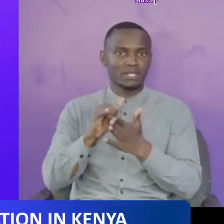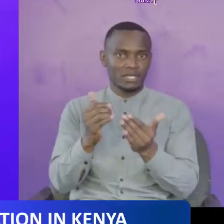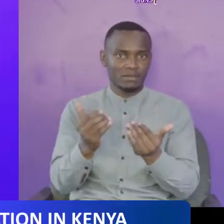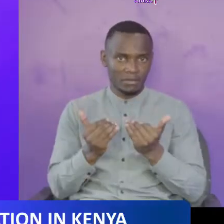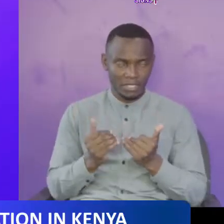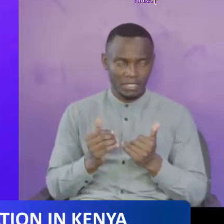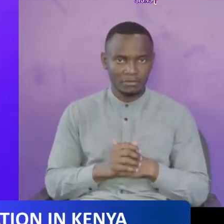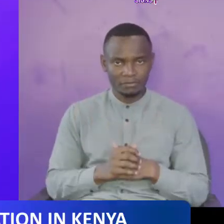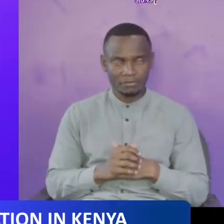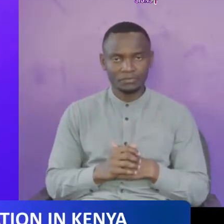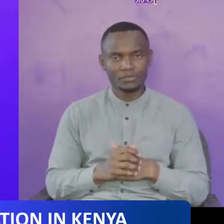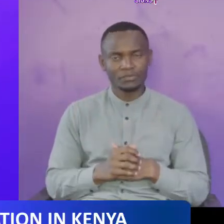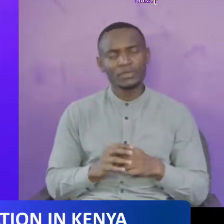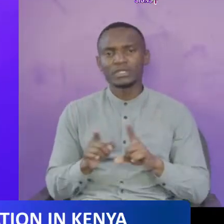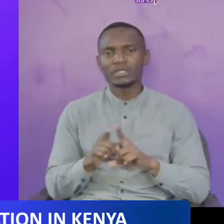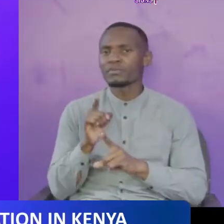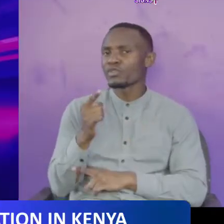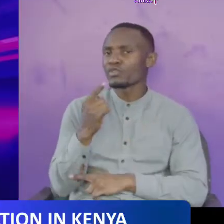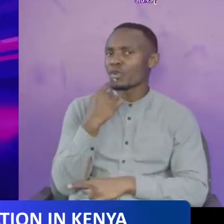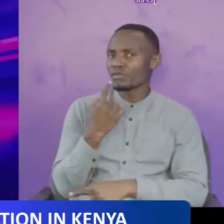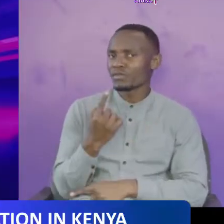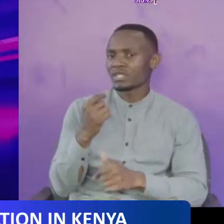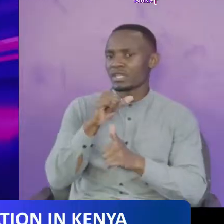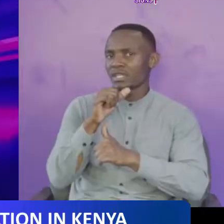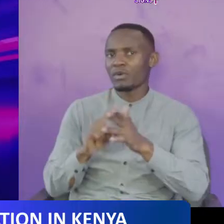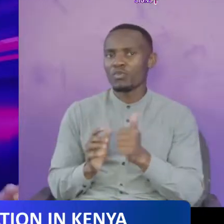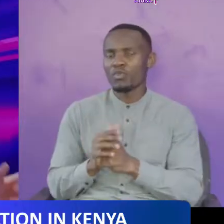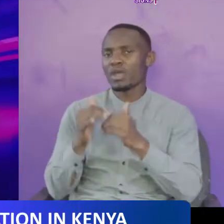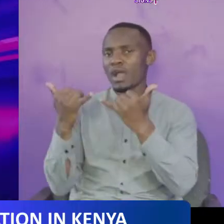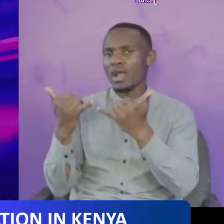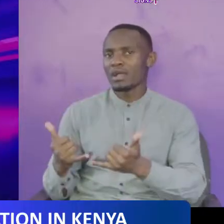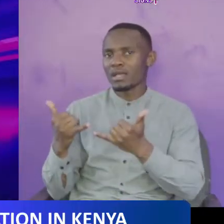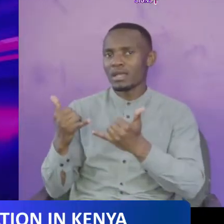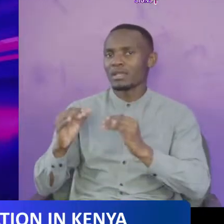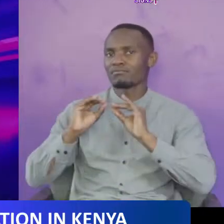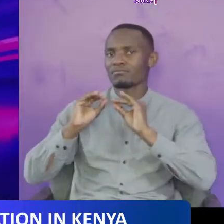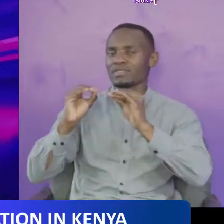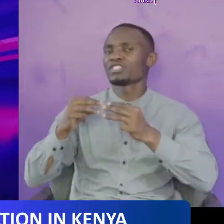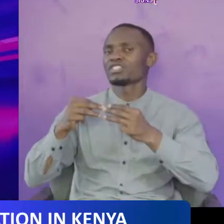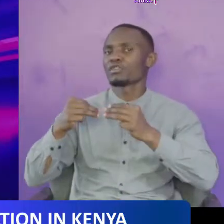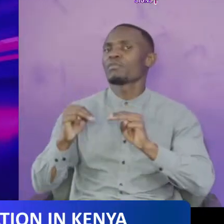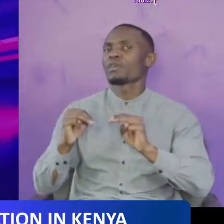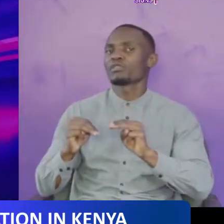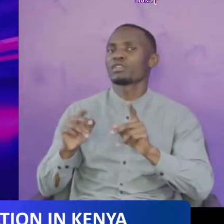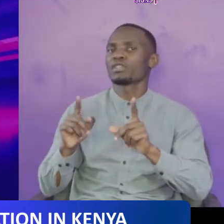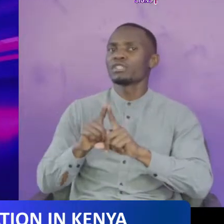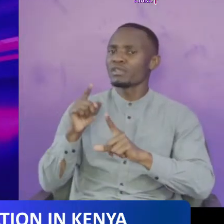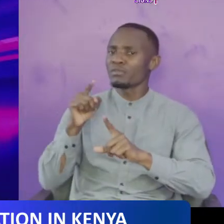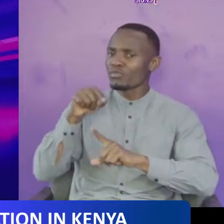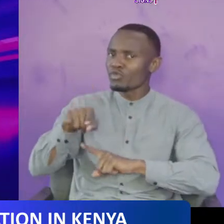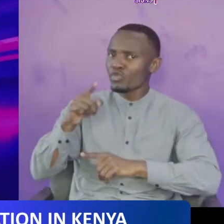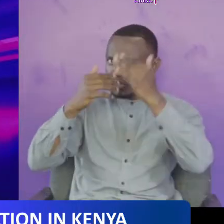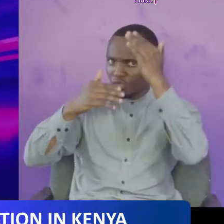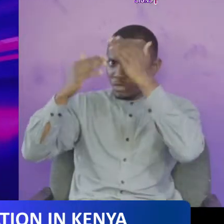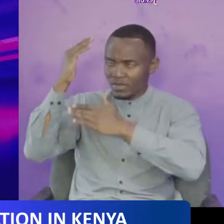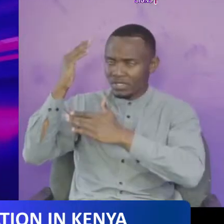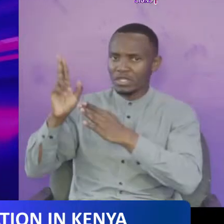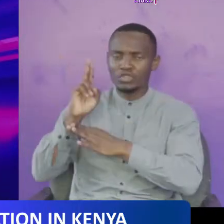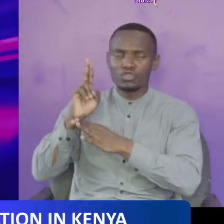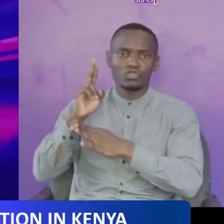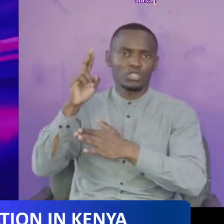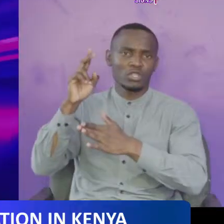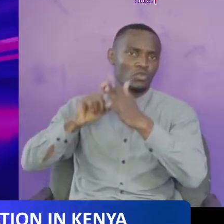You've spoken about 21st teaching methods and learning. How is St. Paul's modeling this 21st? What are some of